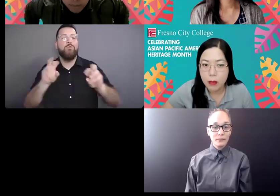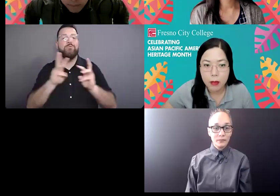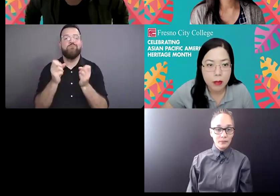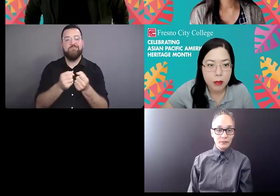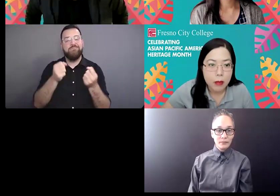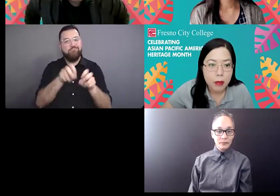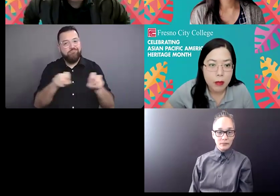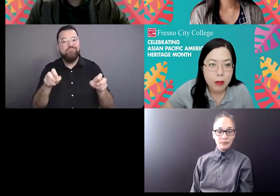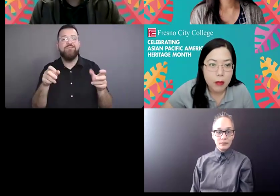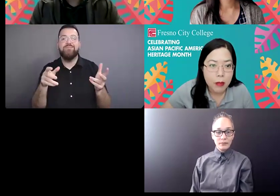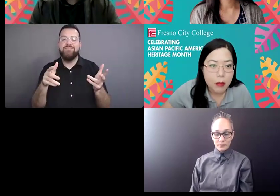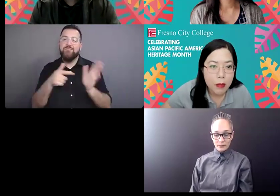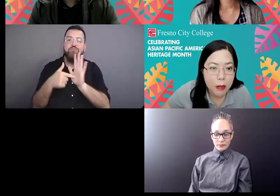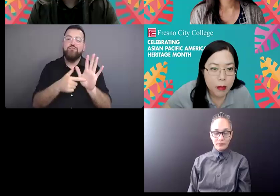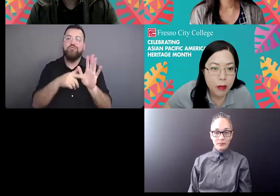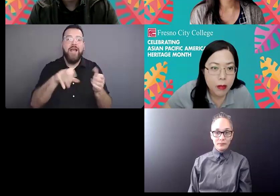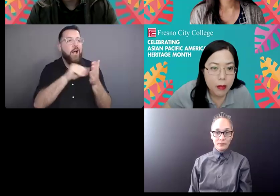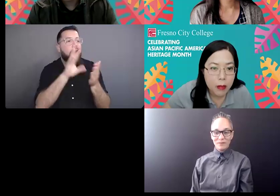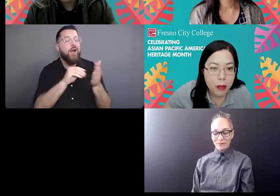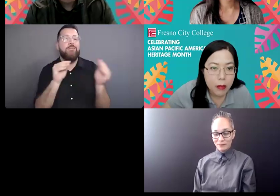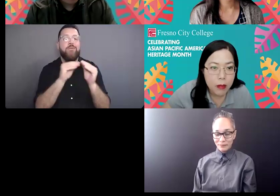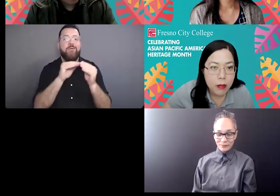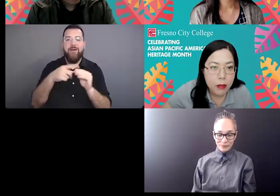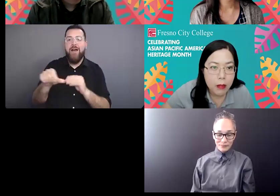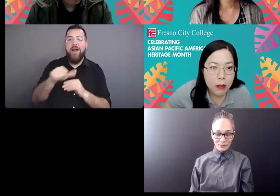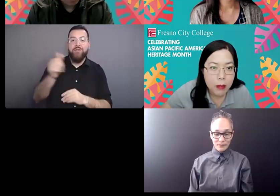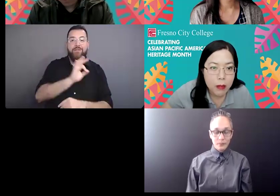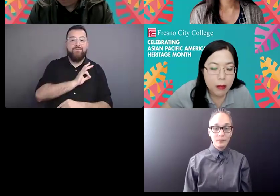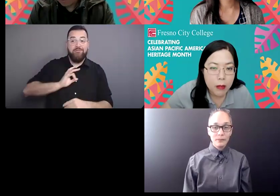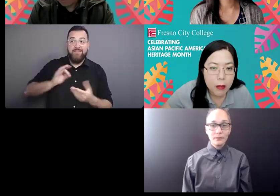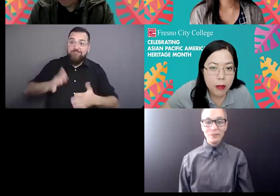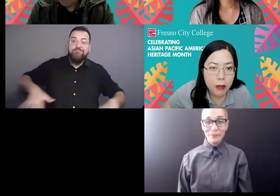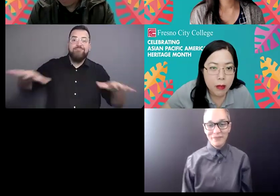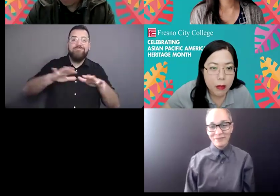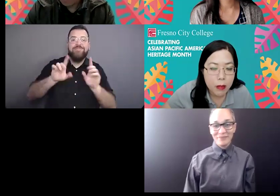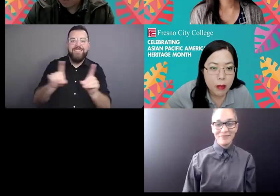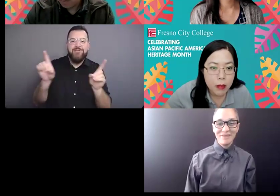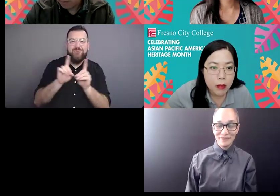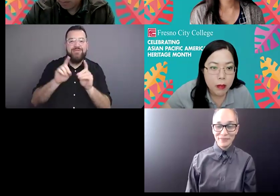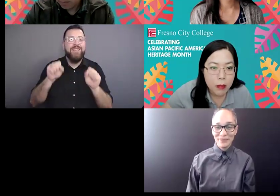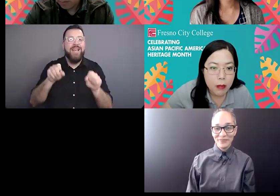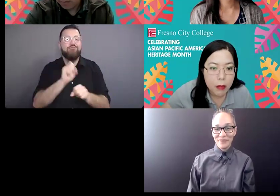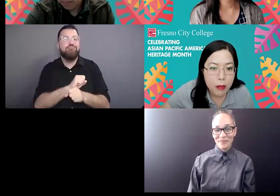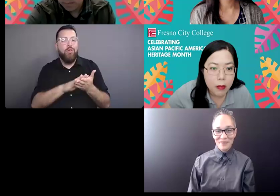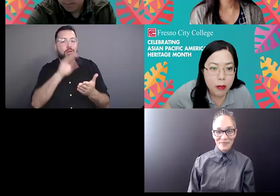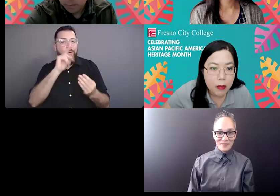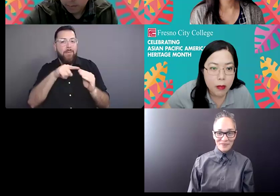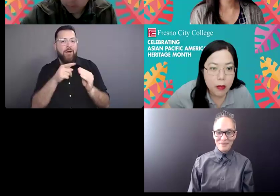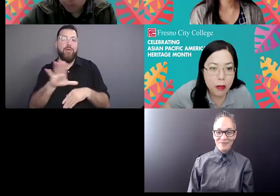more about other faculty members in the district and to really learn about how they got here